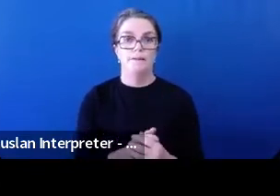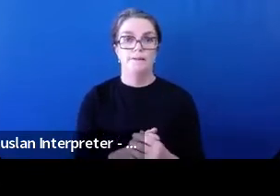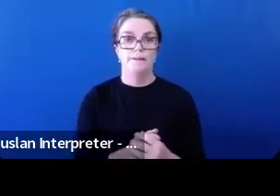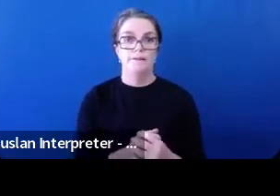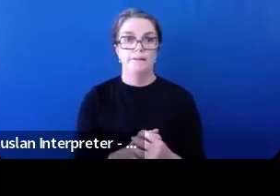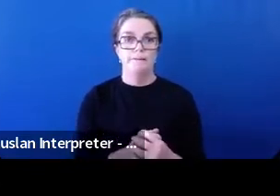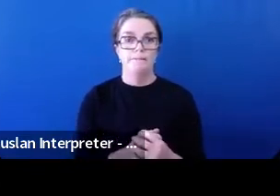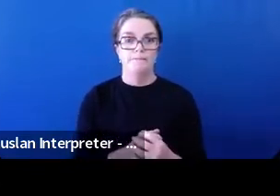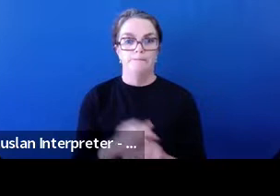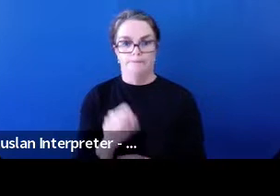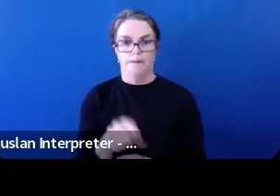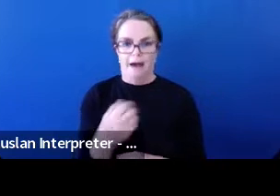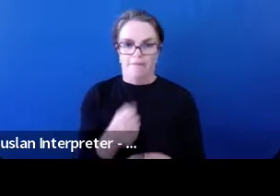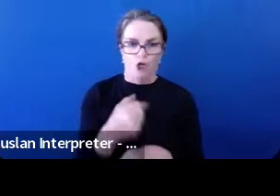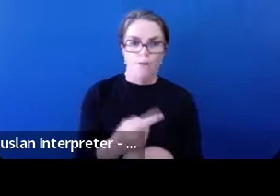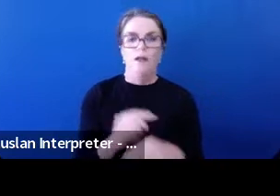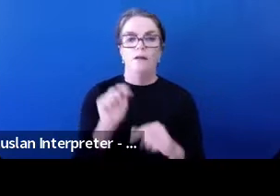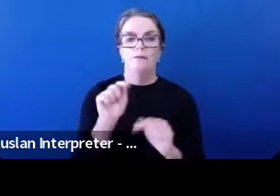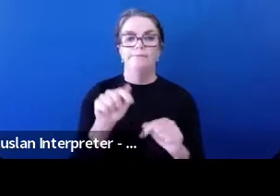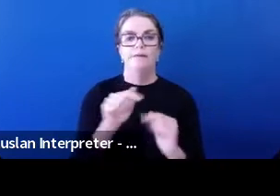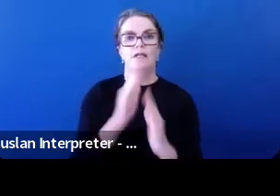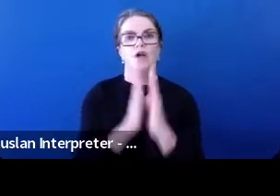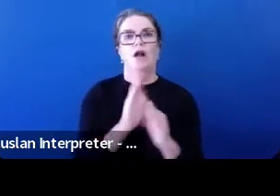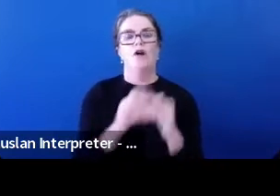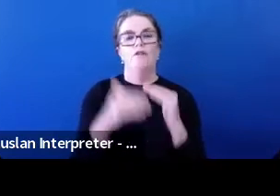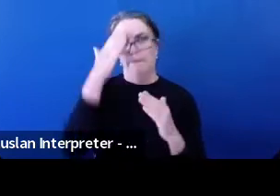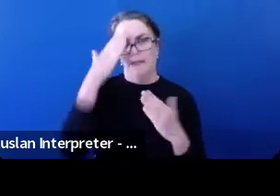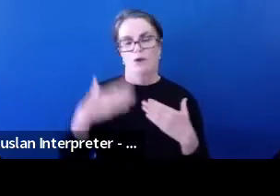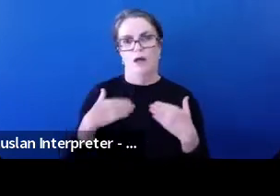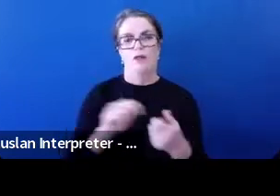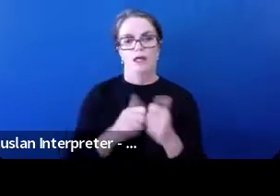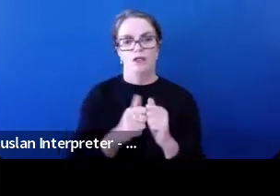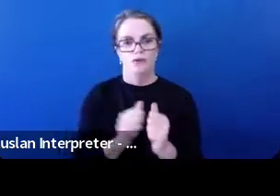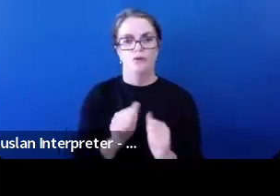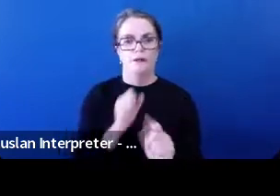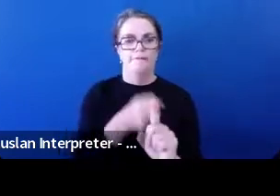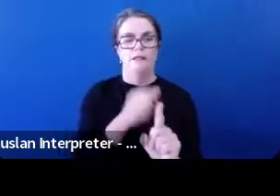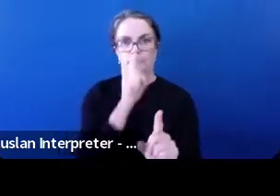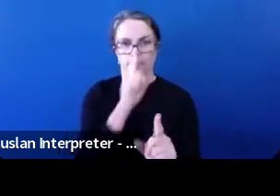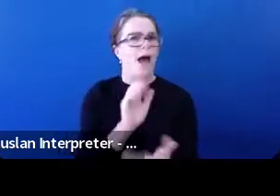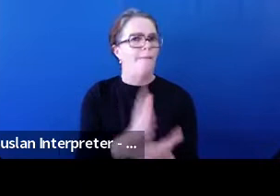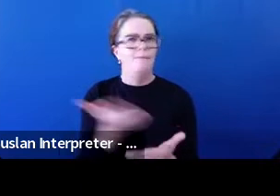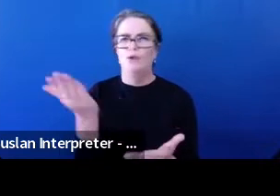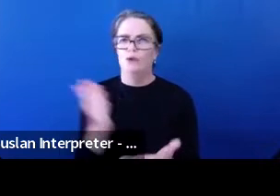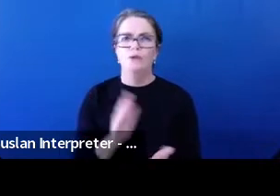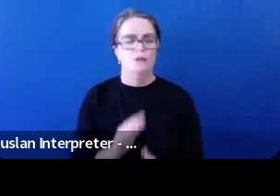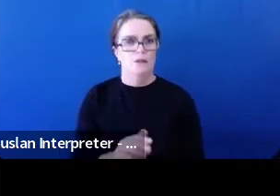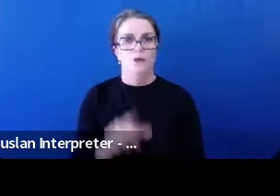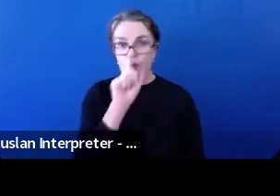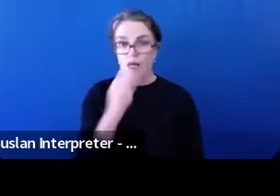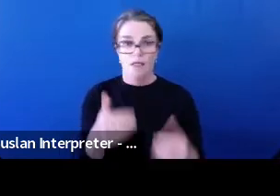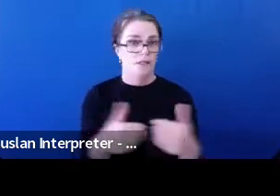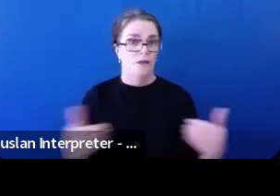Yep, there's a comment there about mental health issues affecting people. Absolutely. You cannot separate them.